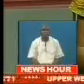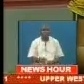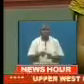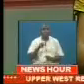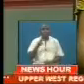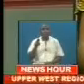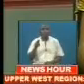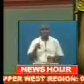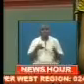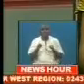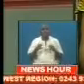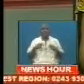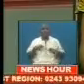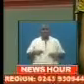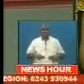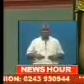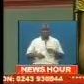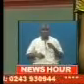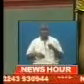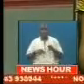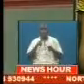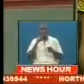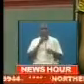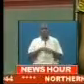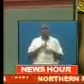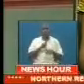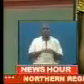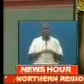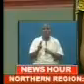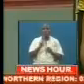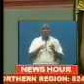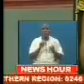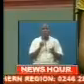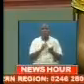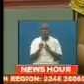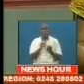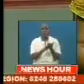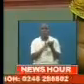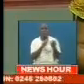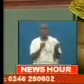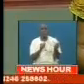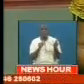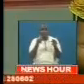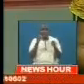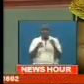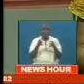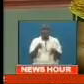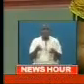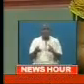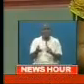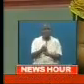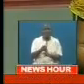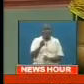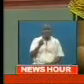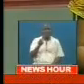The Volta Regional Director of Health, Dr. Joseph Nwete, has cautioned the public against the belief that chewing bitter cola can cure